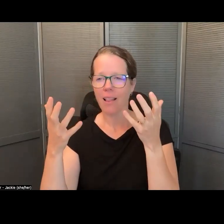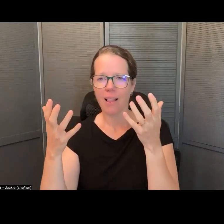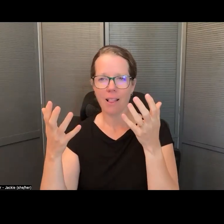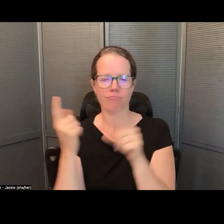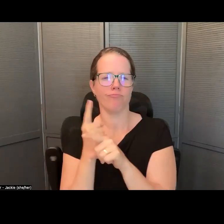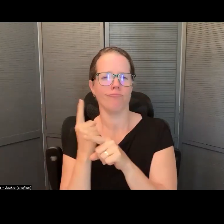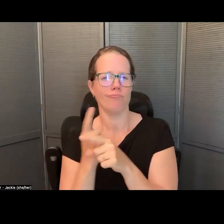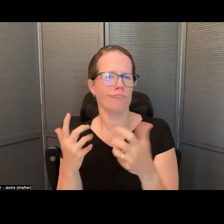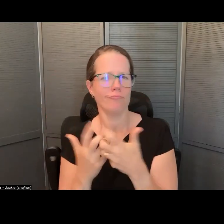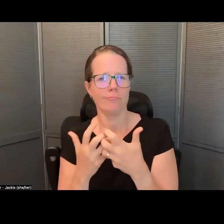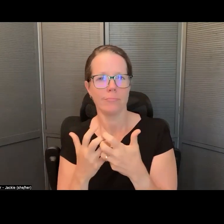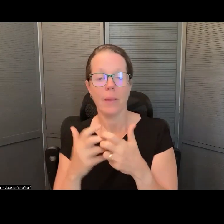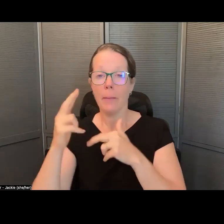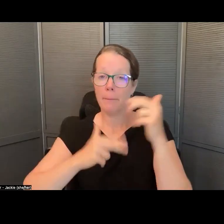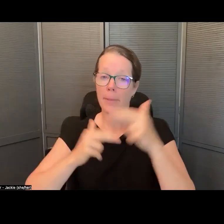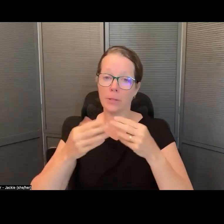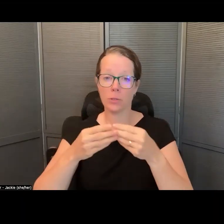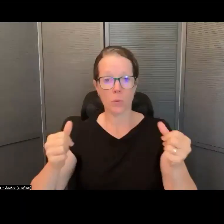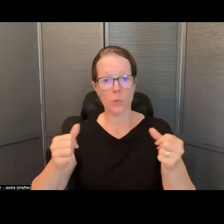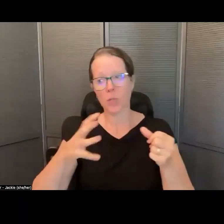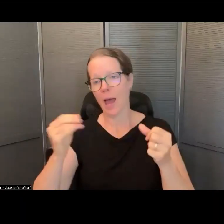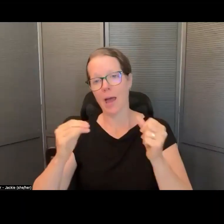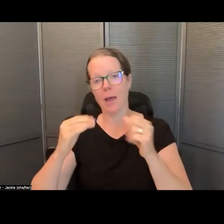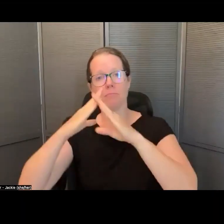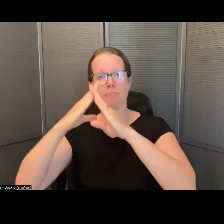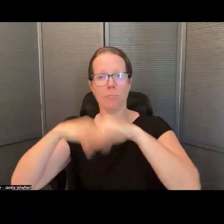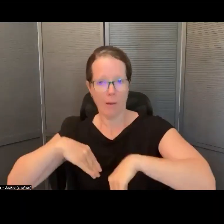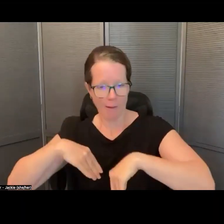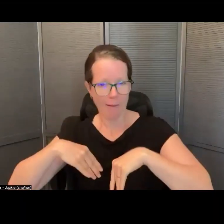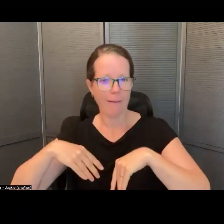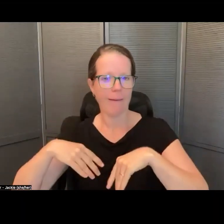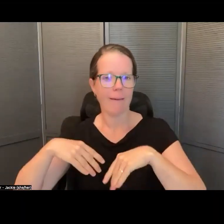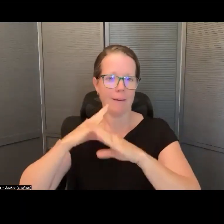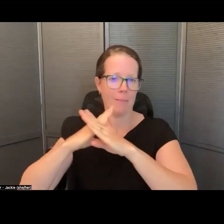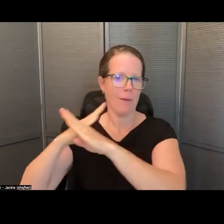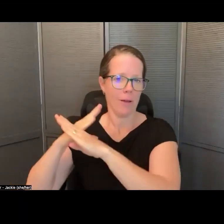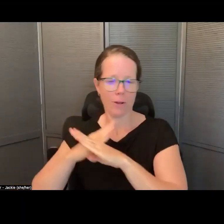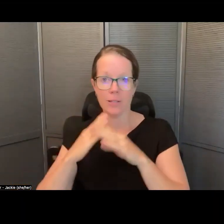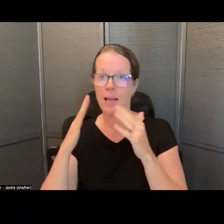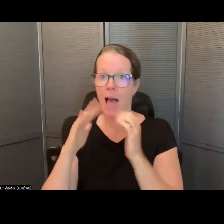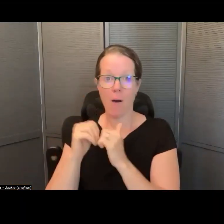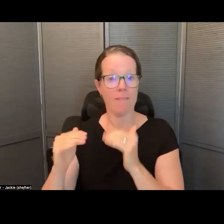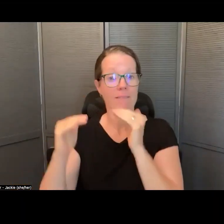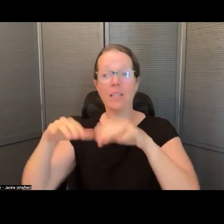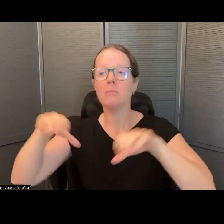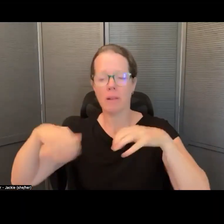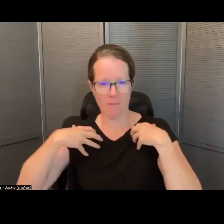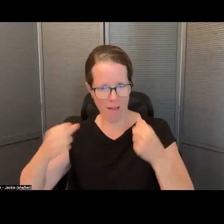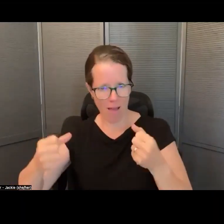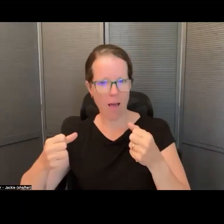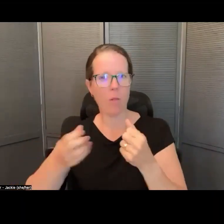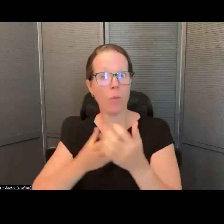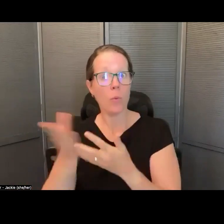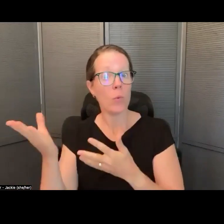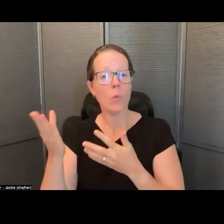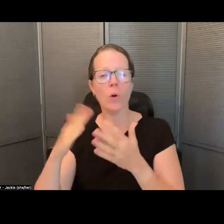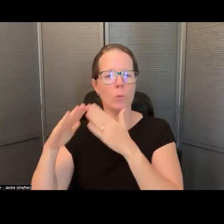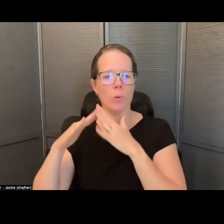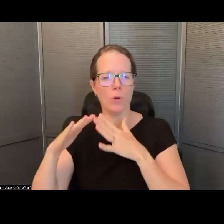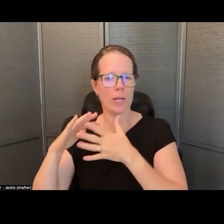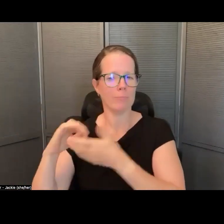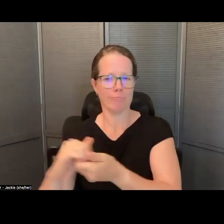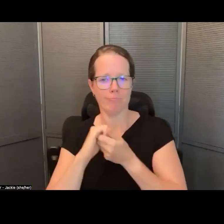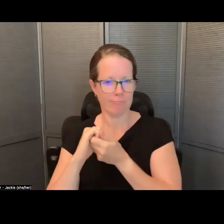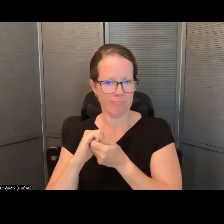Building Solutions and Breaking Barriers, Advancing Behavioral Health Through Community Collaborations. And I do think that what we've